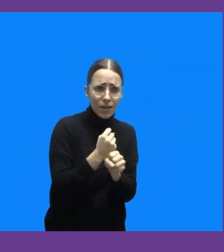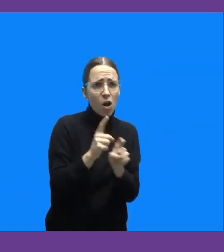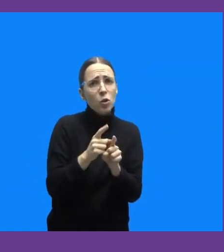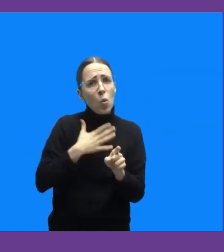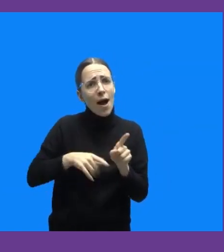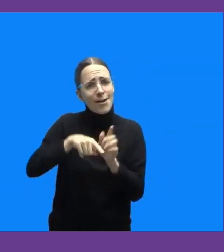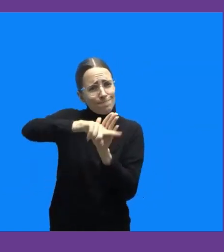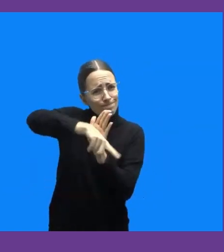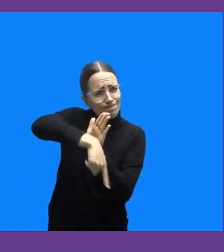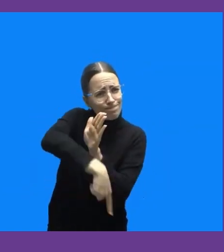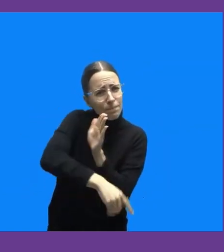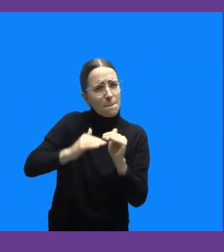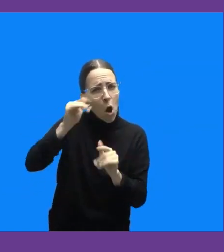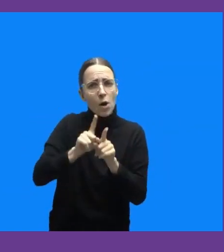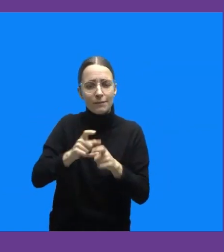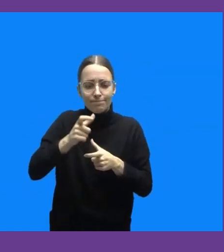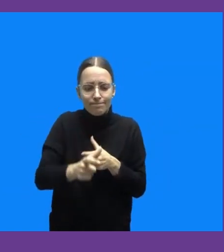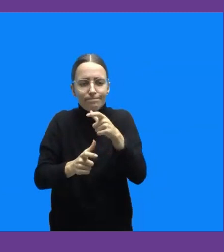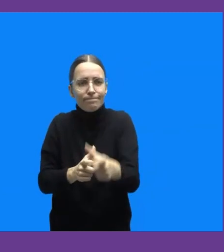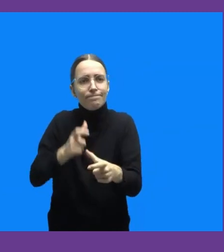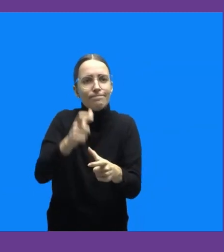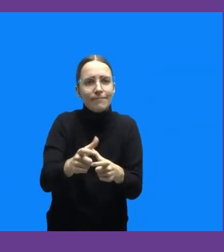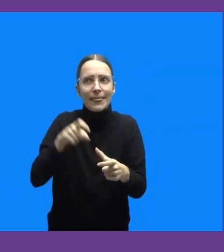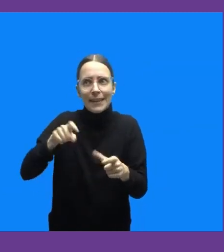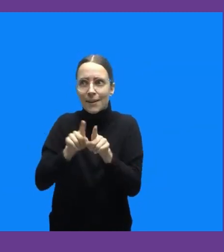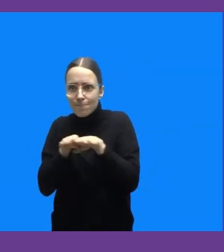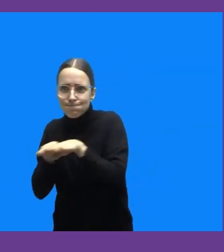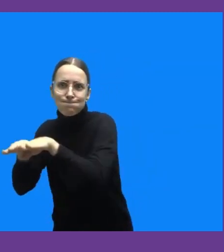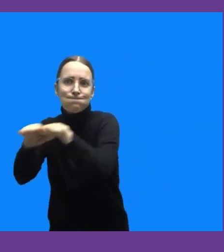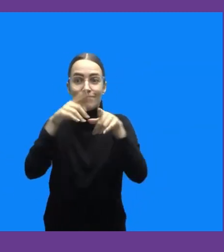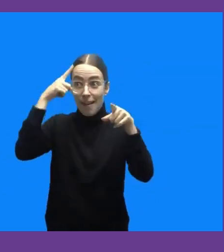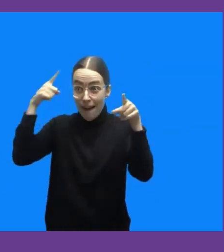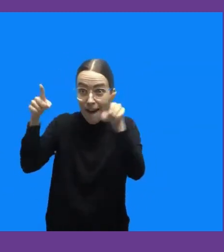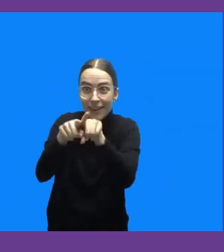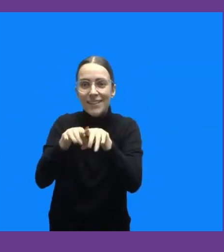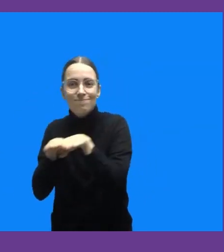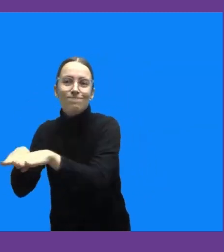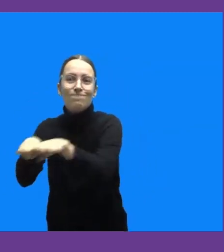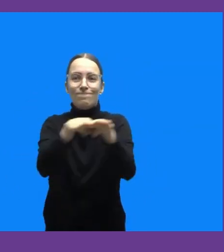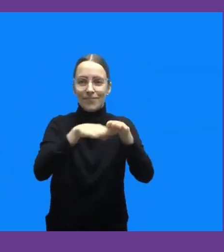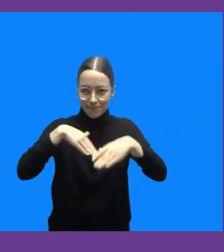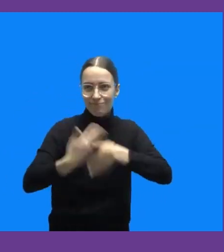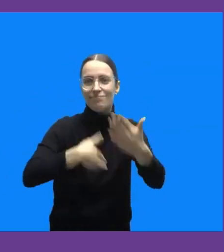steps that we need to do. So you are going to find a link in the chat too. And so